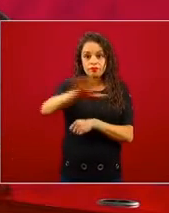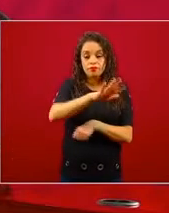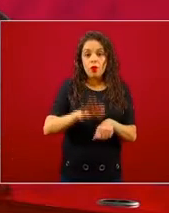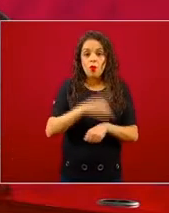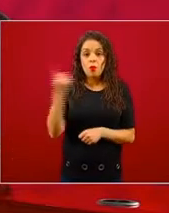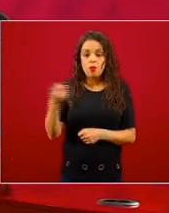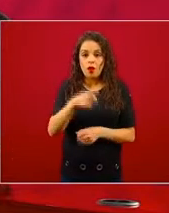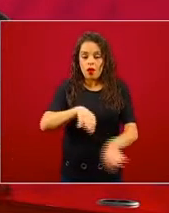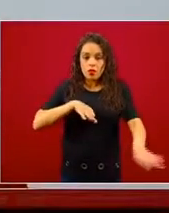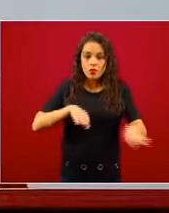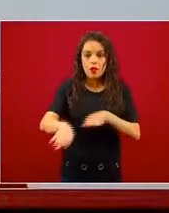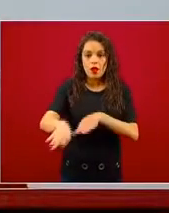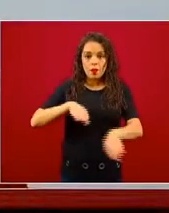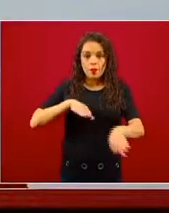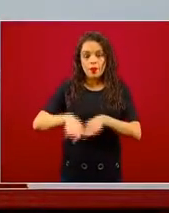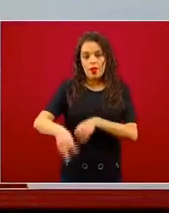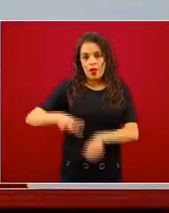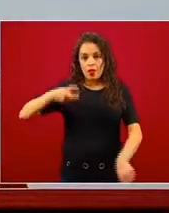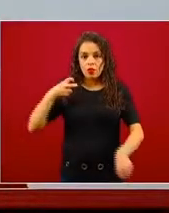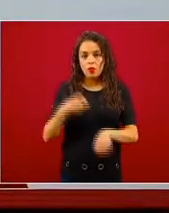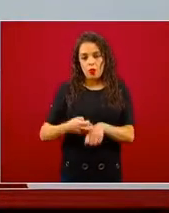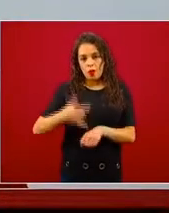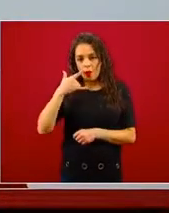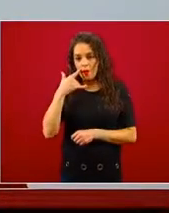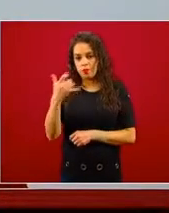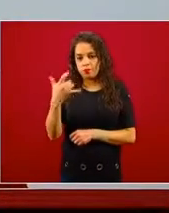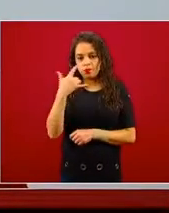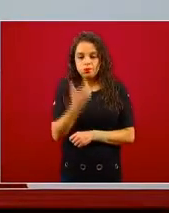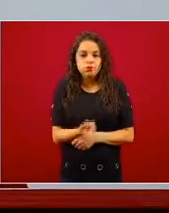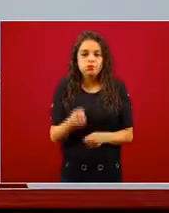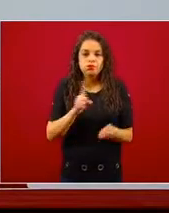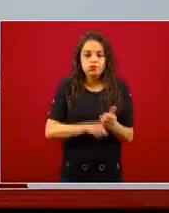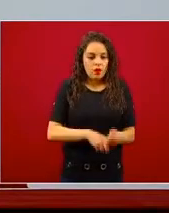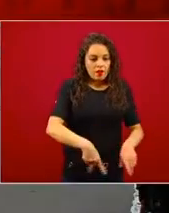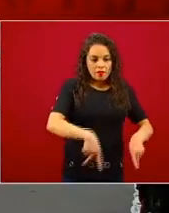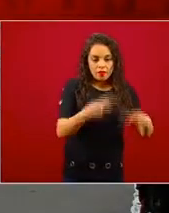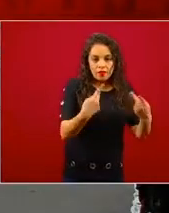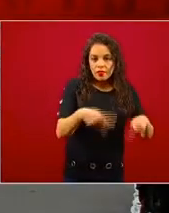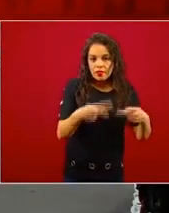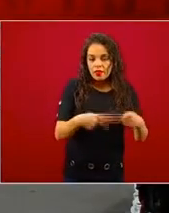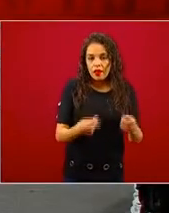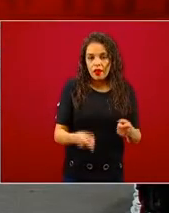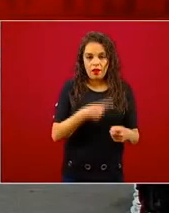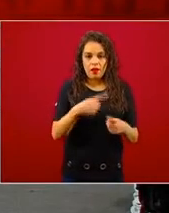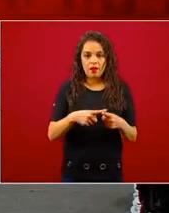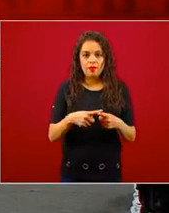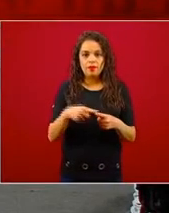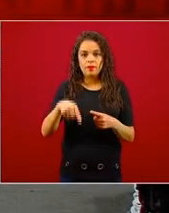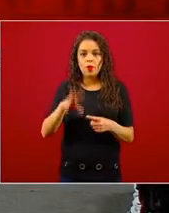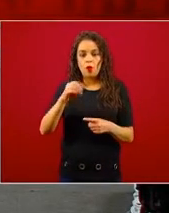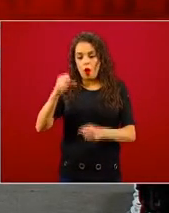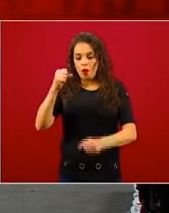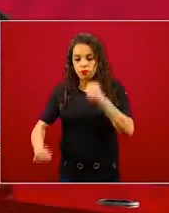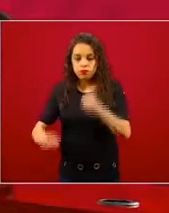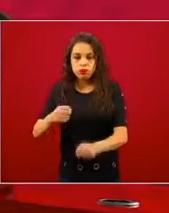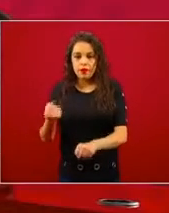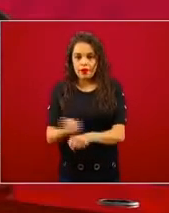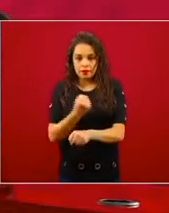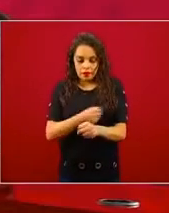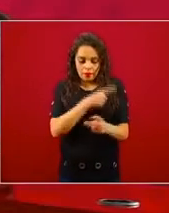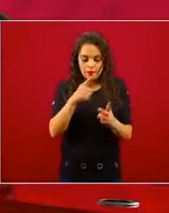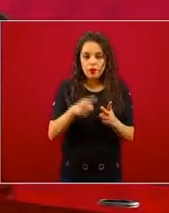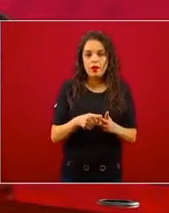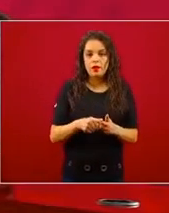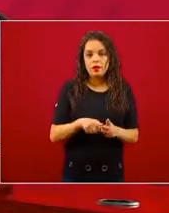our society, who have worked very hard to get ahead with their jobs, either as sellers